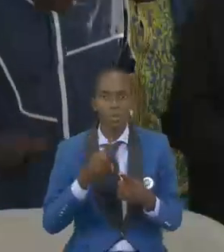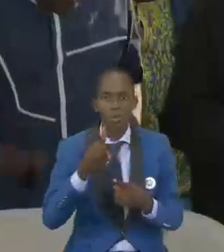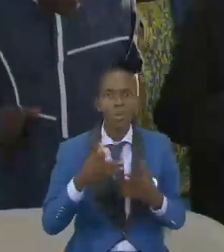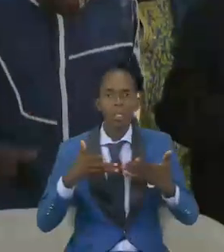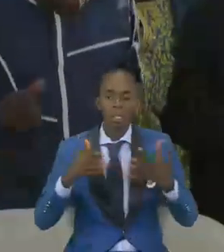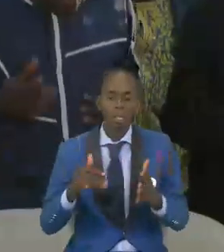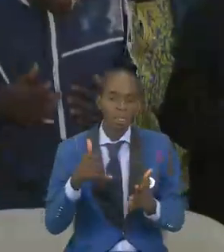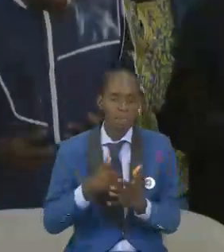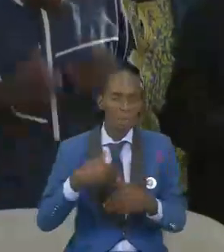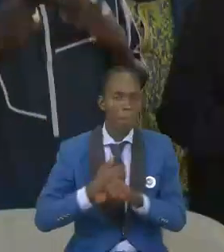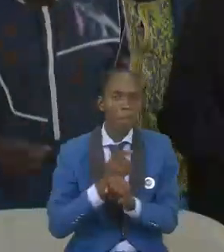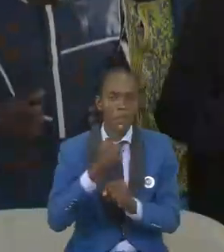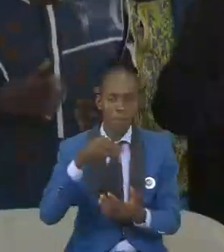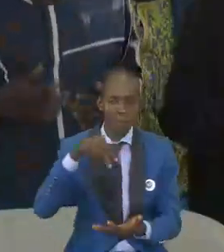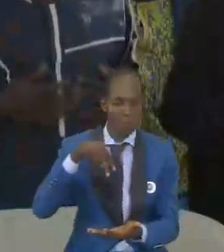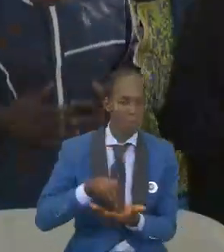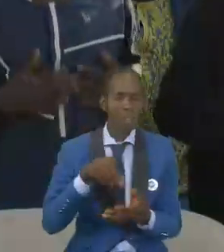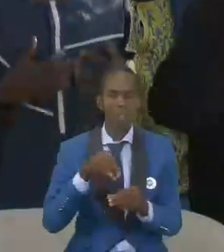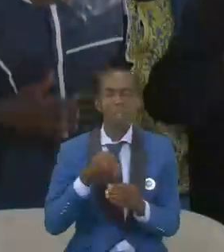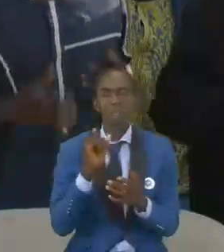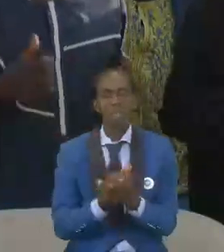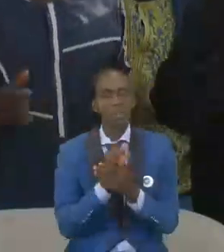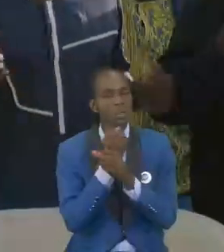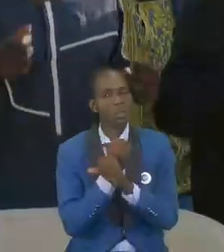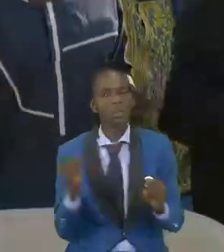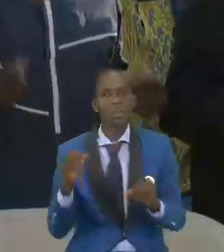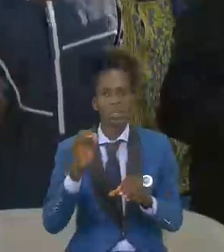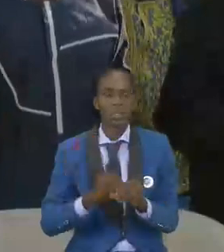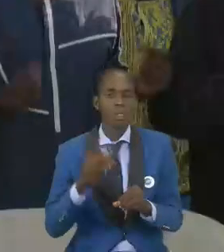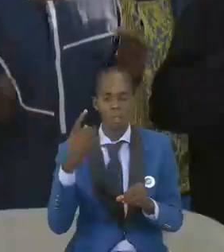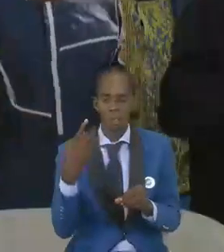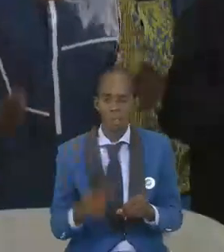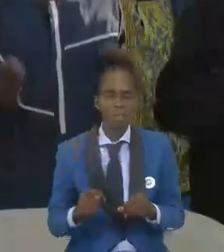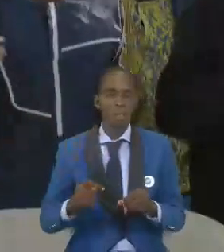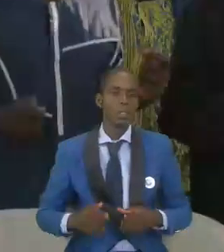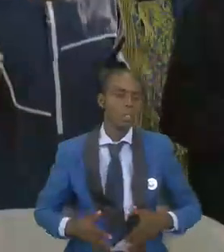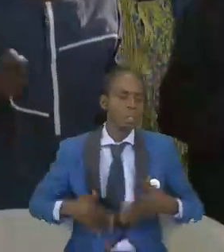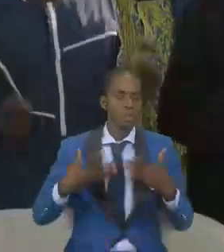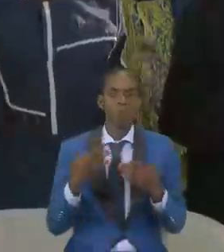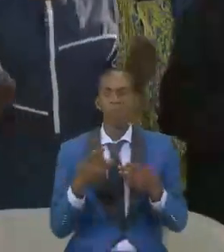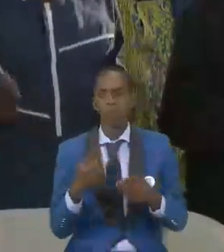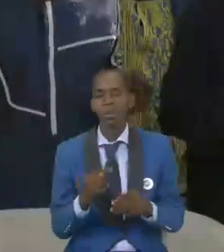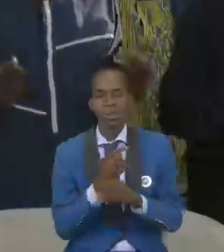you stand in that salvation, in the life of a saved soul.